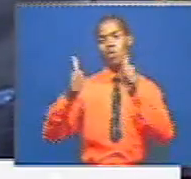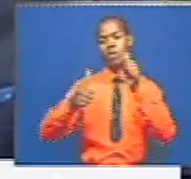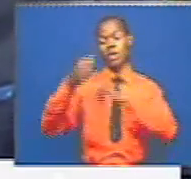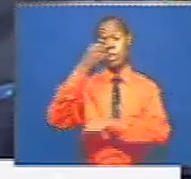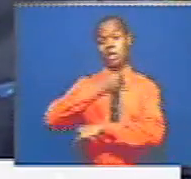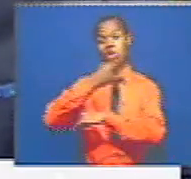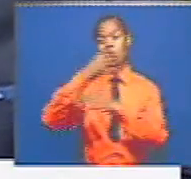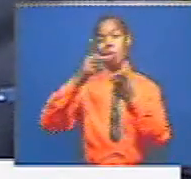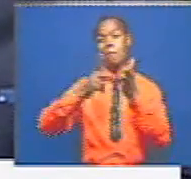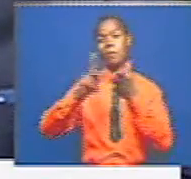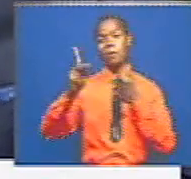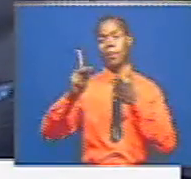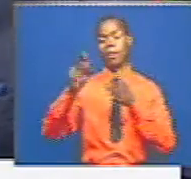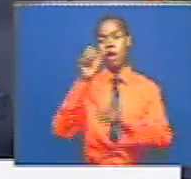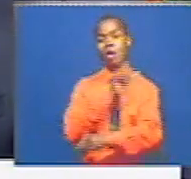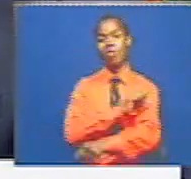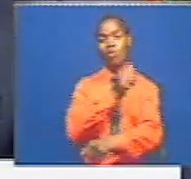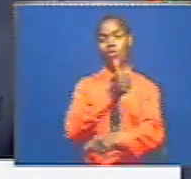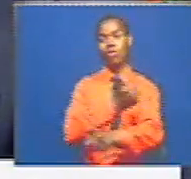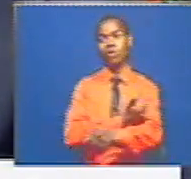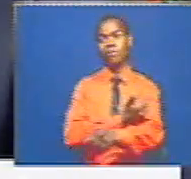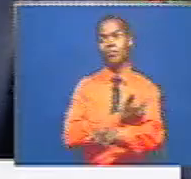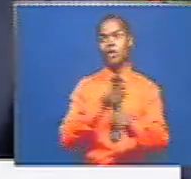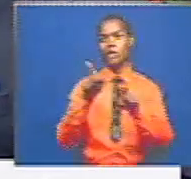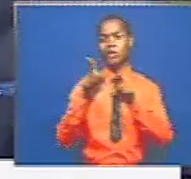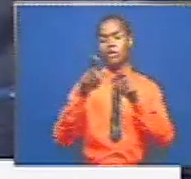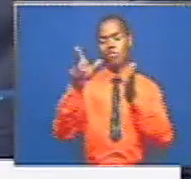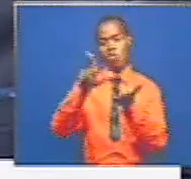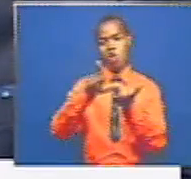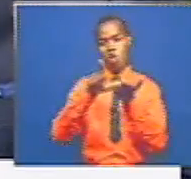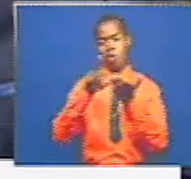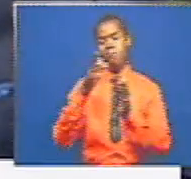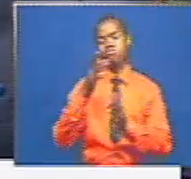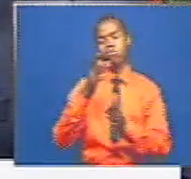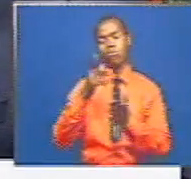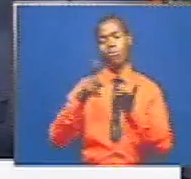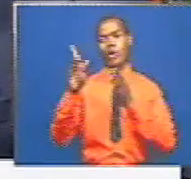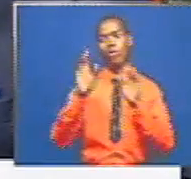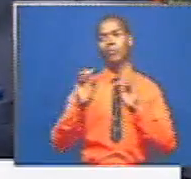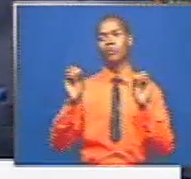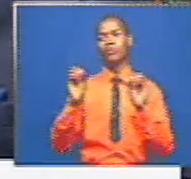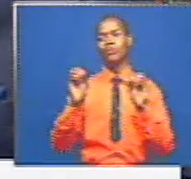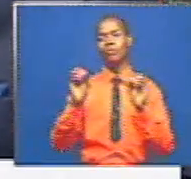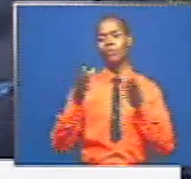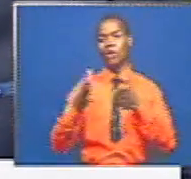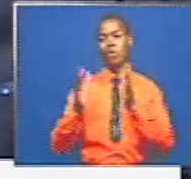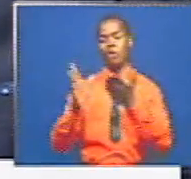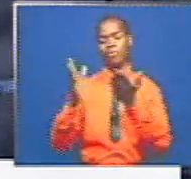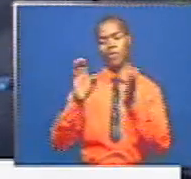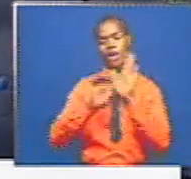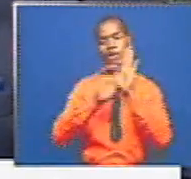not paying to the authority, and they are not even paying their loans, because most of this infrastructure, like dams and